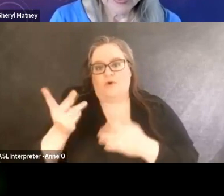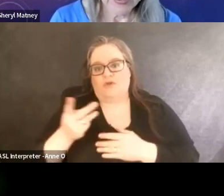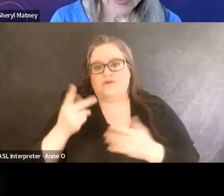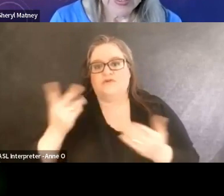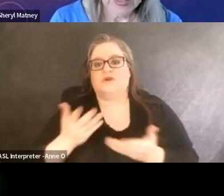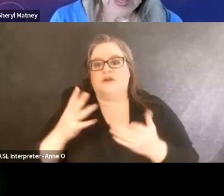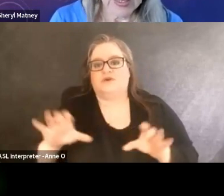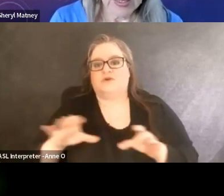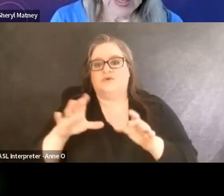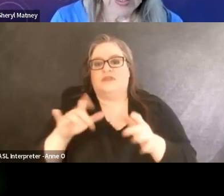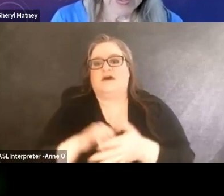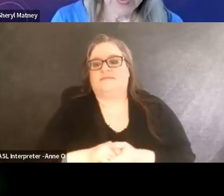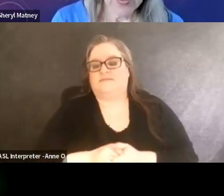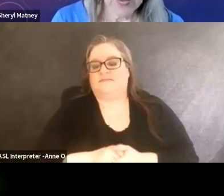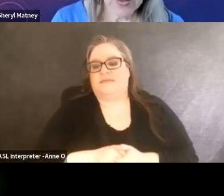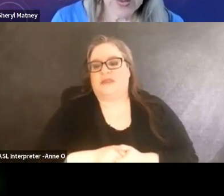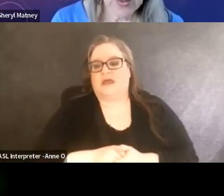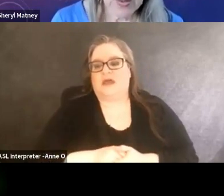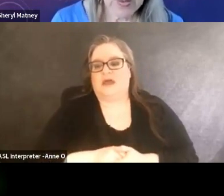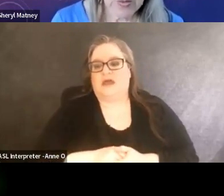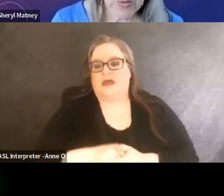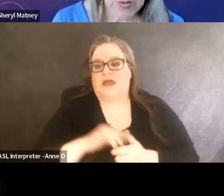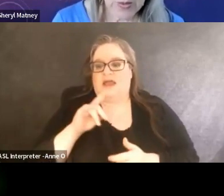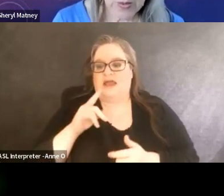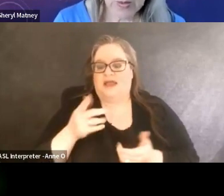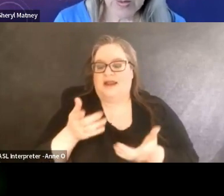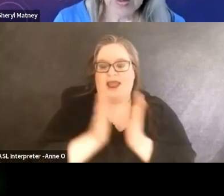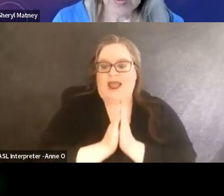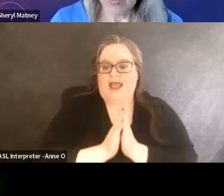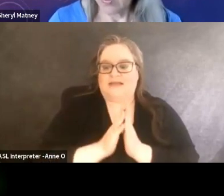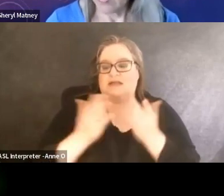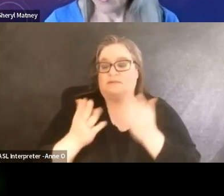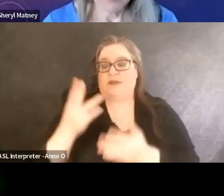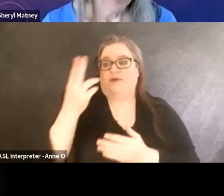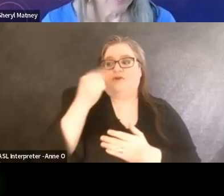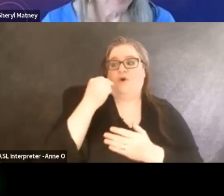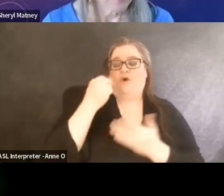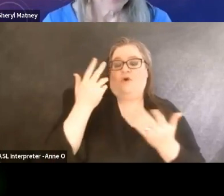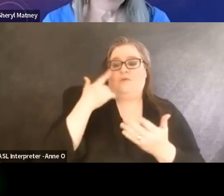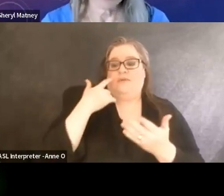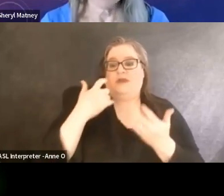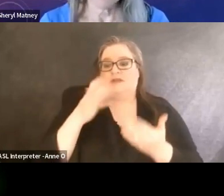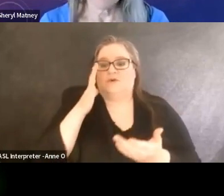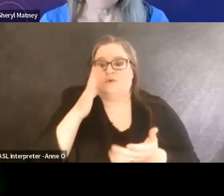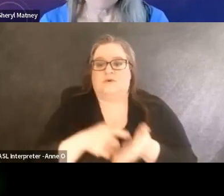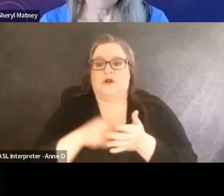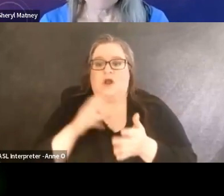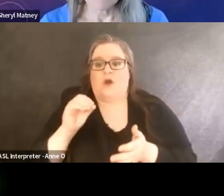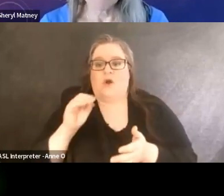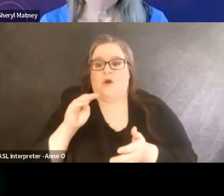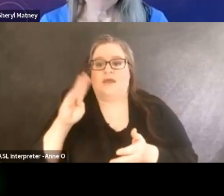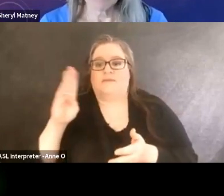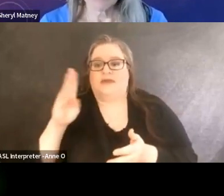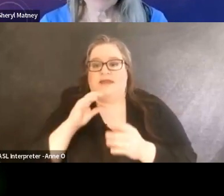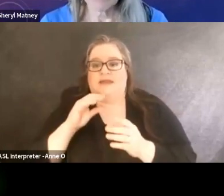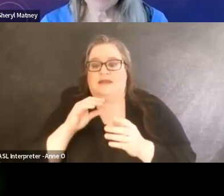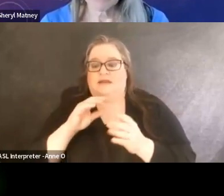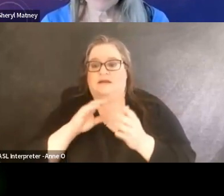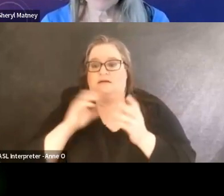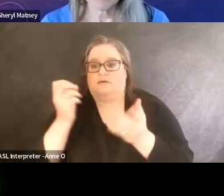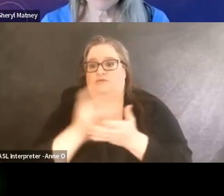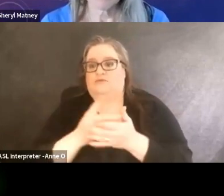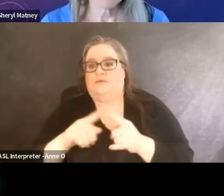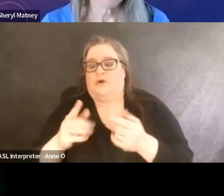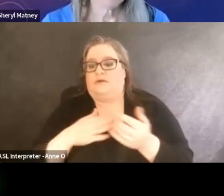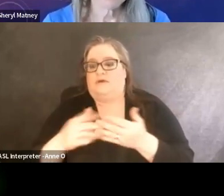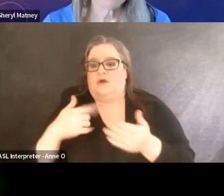that. An ask I have, and it may be a no, is it might require, OMB clearance. Is there any way possible, because